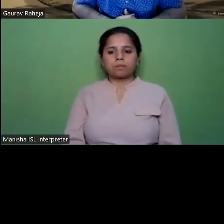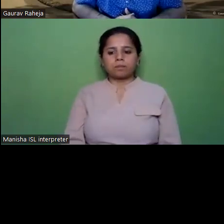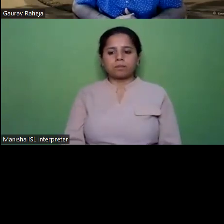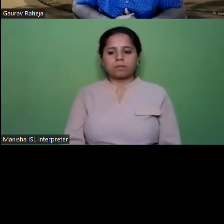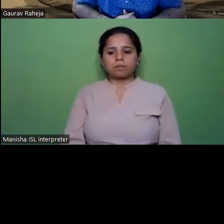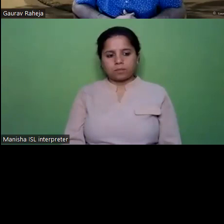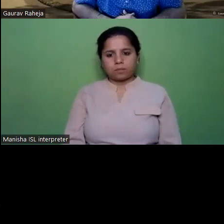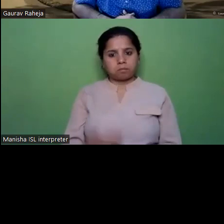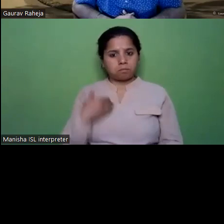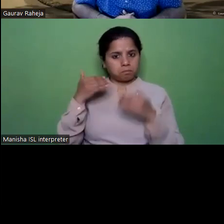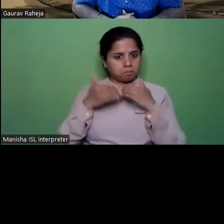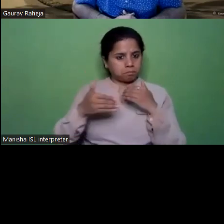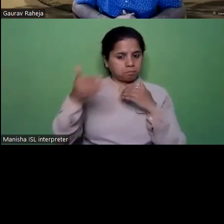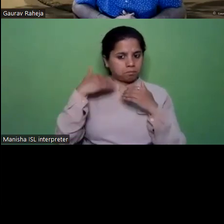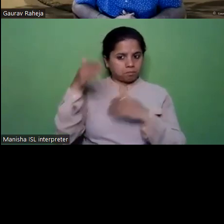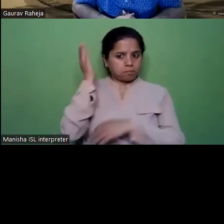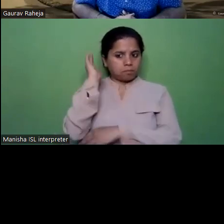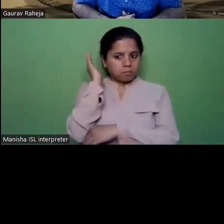Shall I continue then?